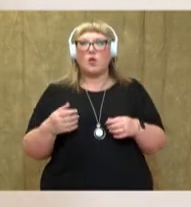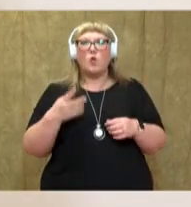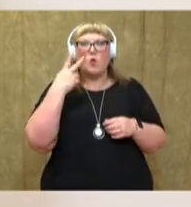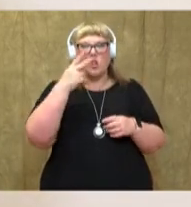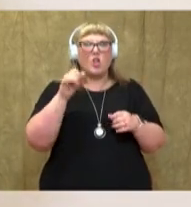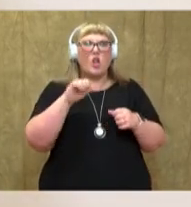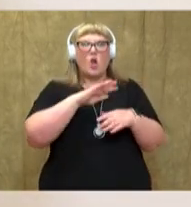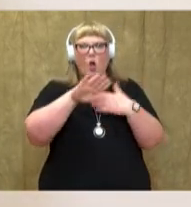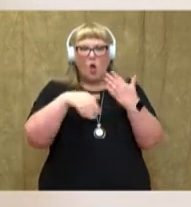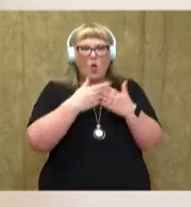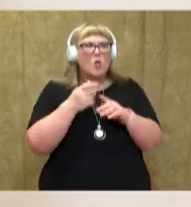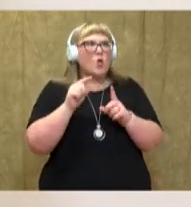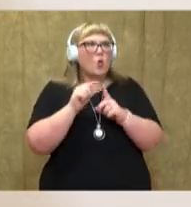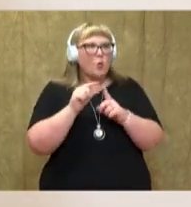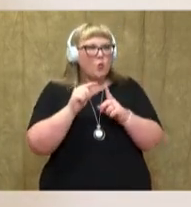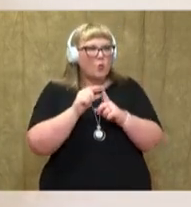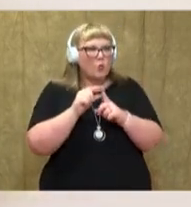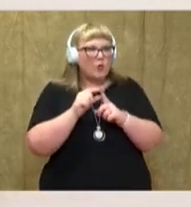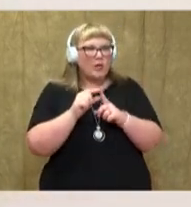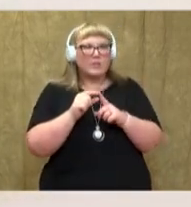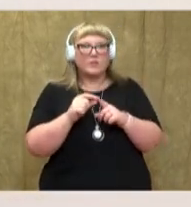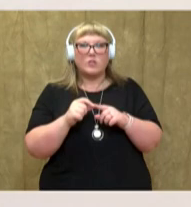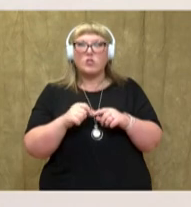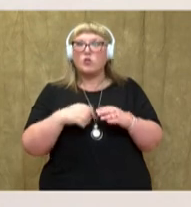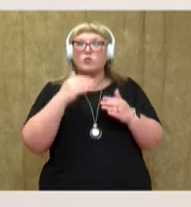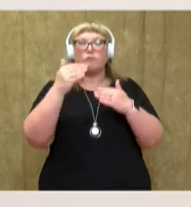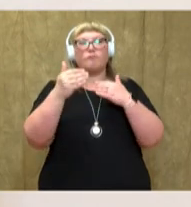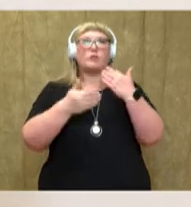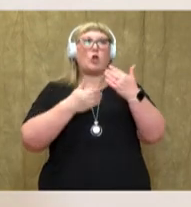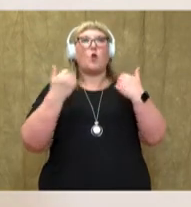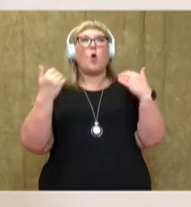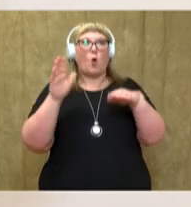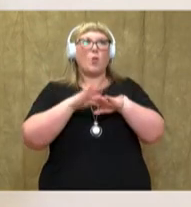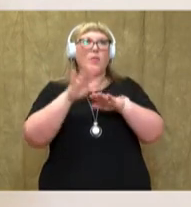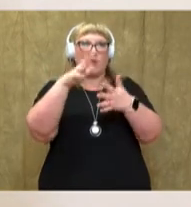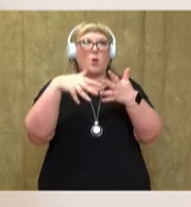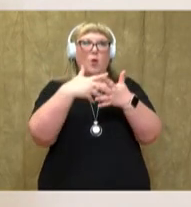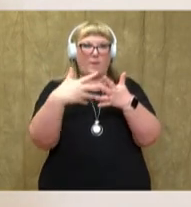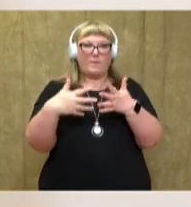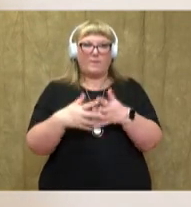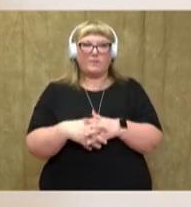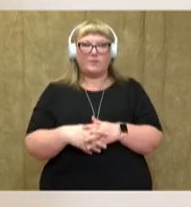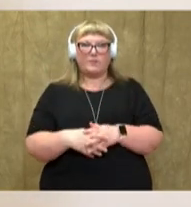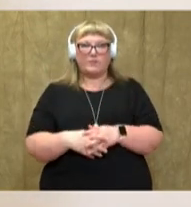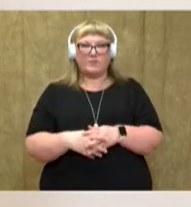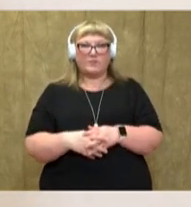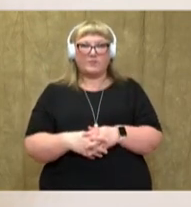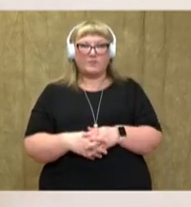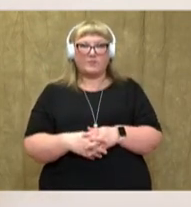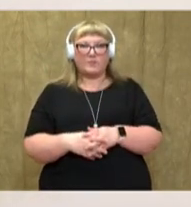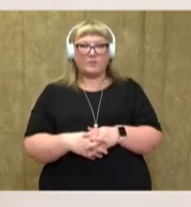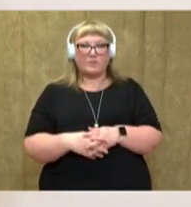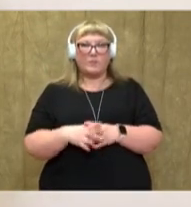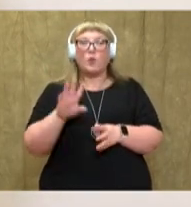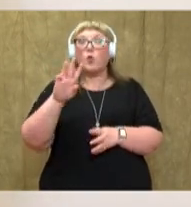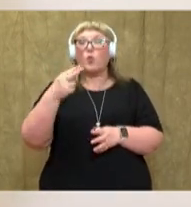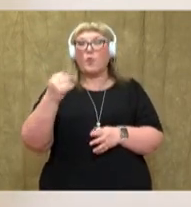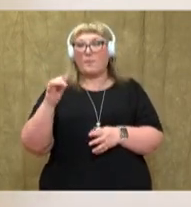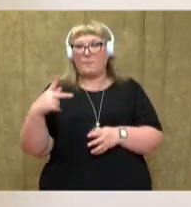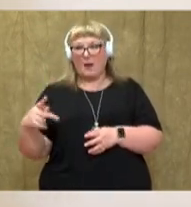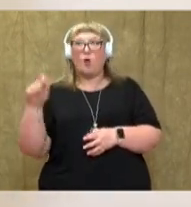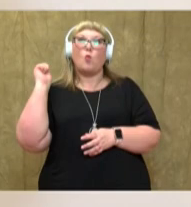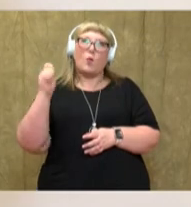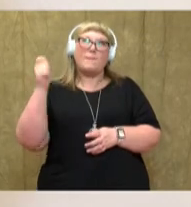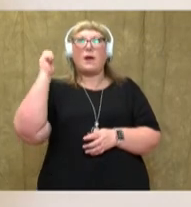a chance to spell. You can repeat after me, or you can go through and sound them out as I go through and point to each one, okay?